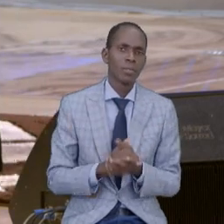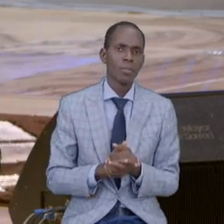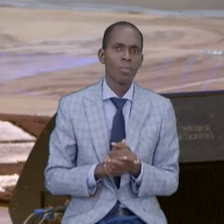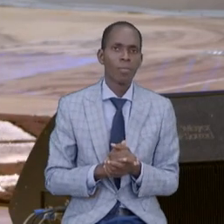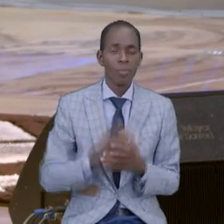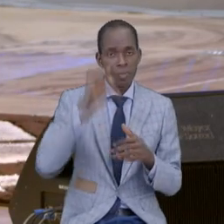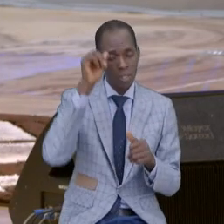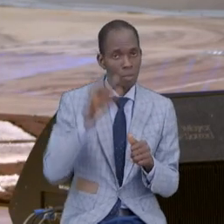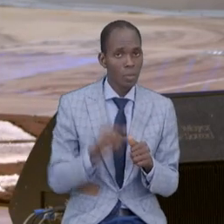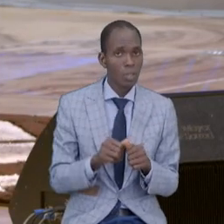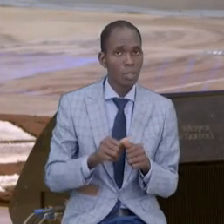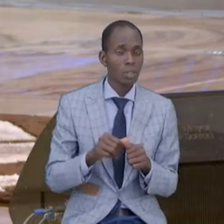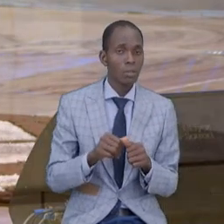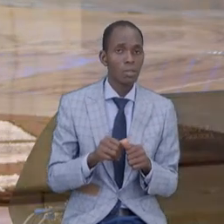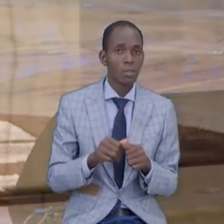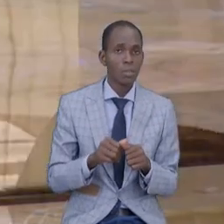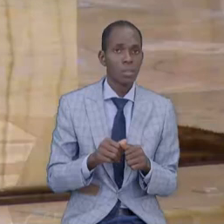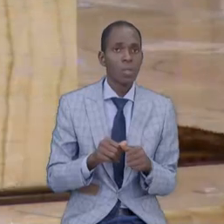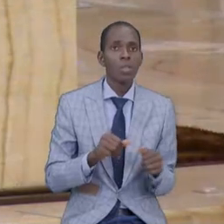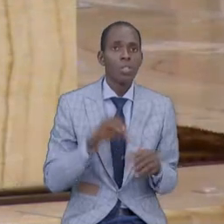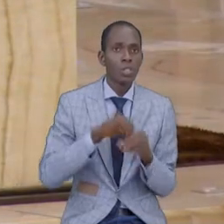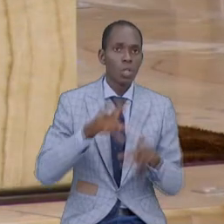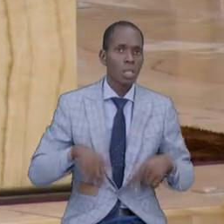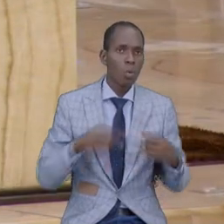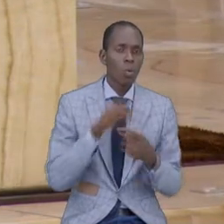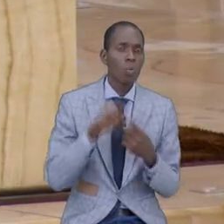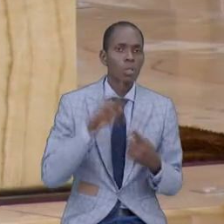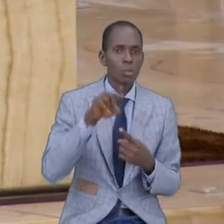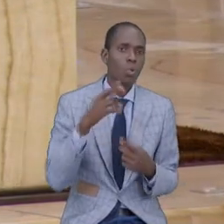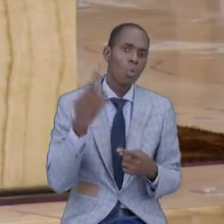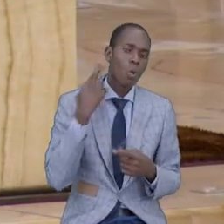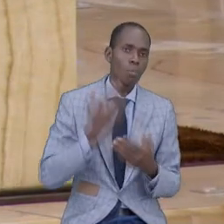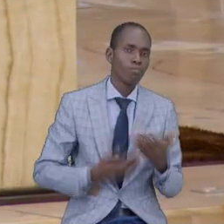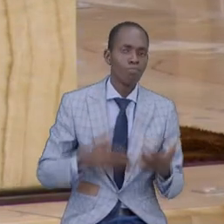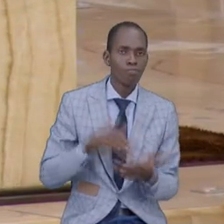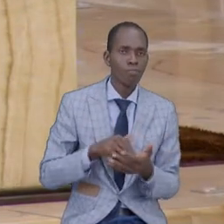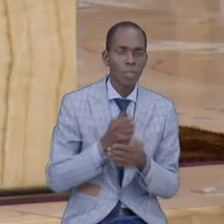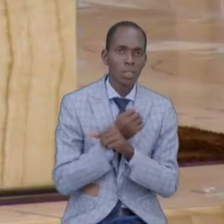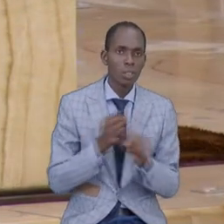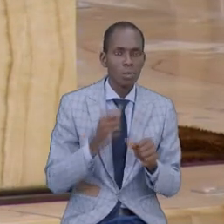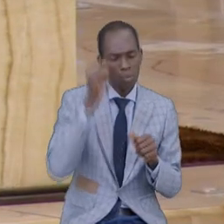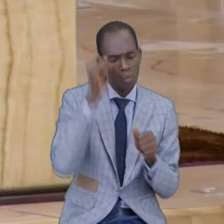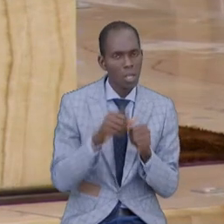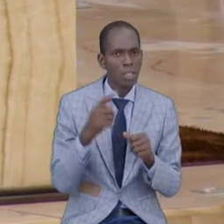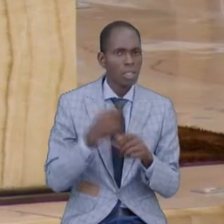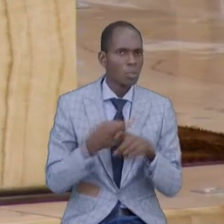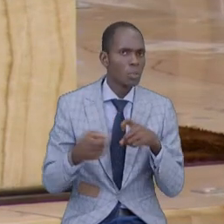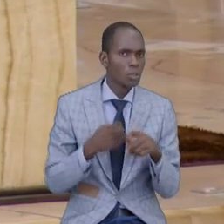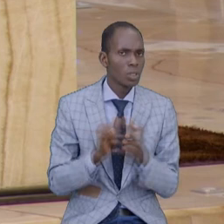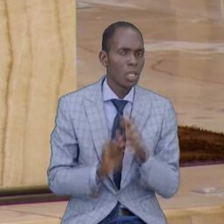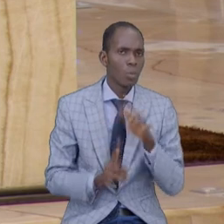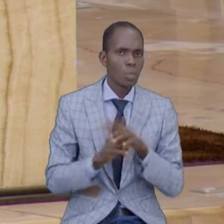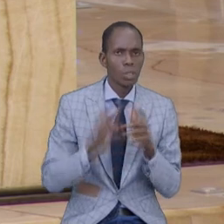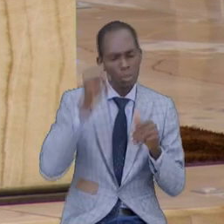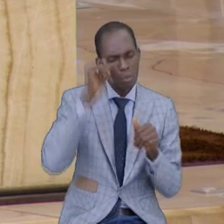Remember your life. Remember when you were born again. Remember the persecution. Remember how you